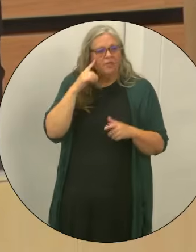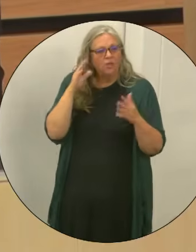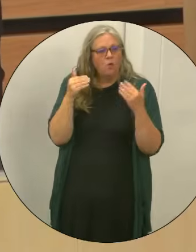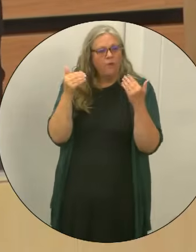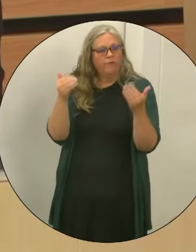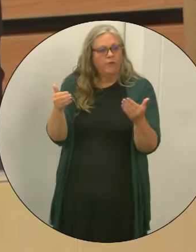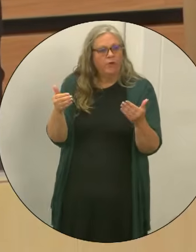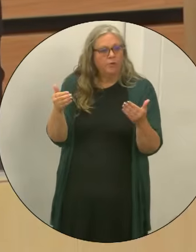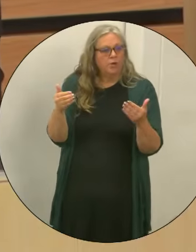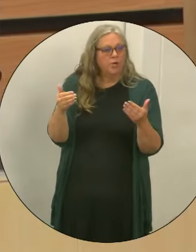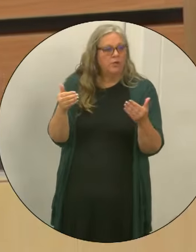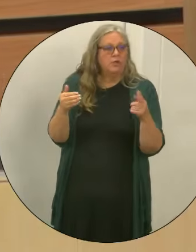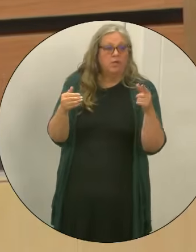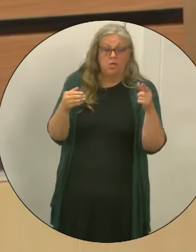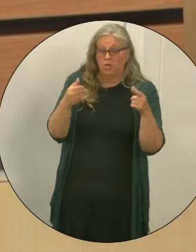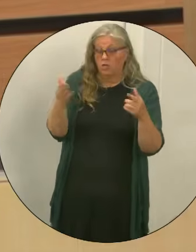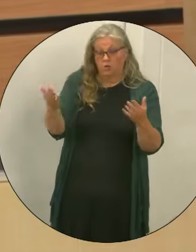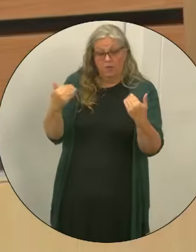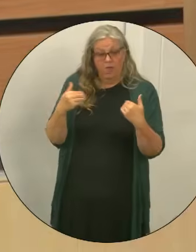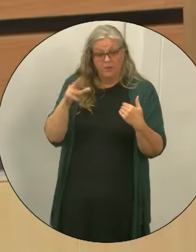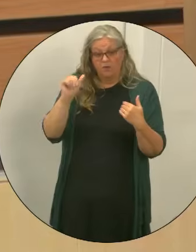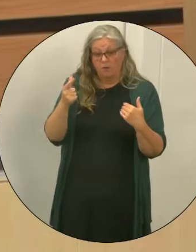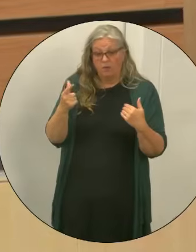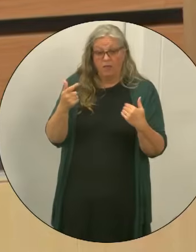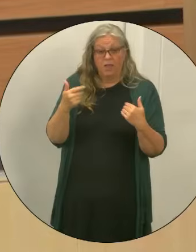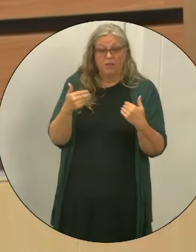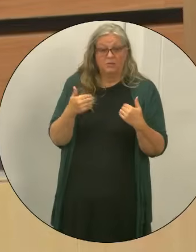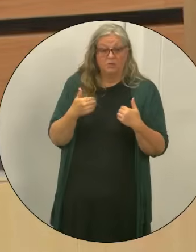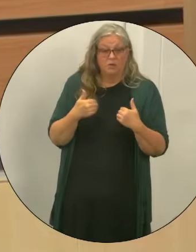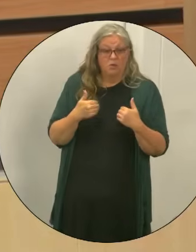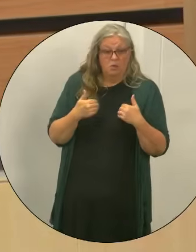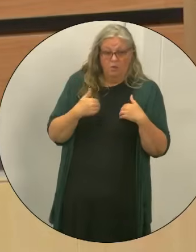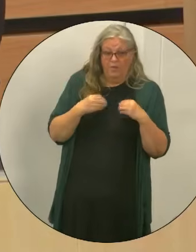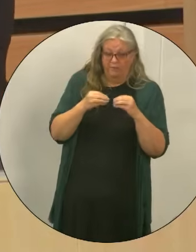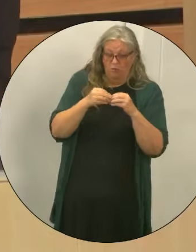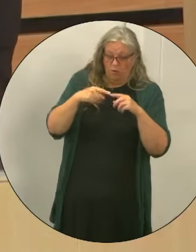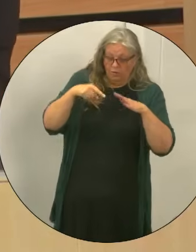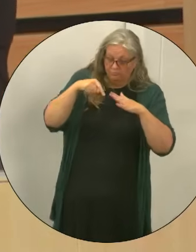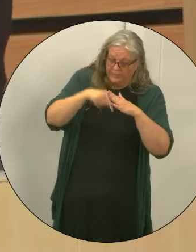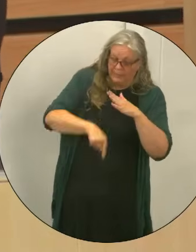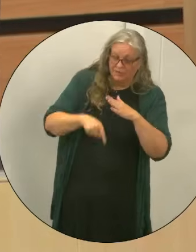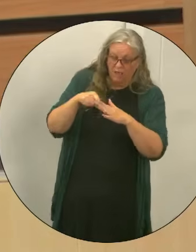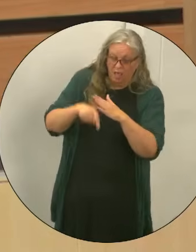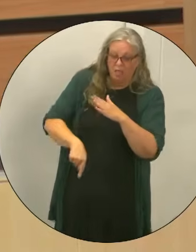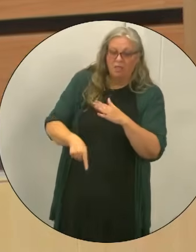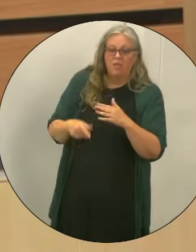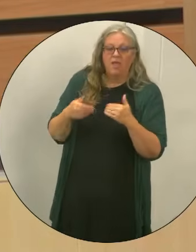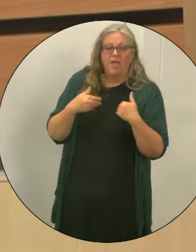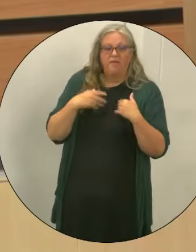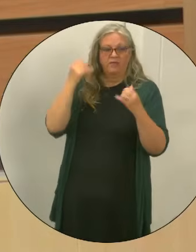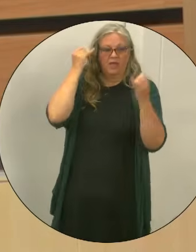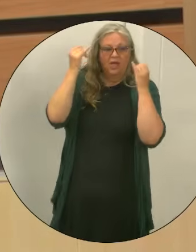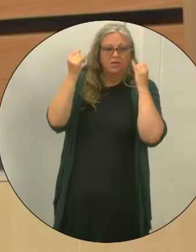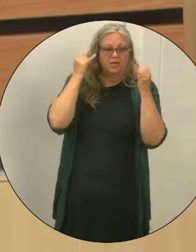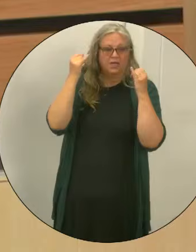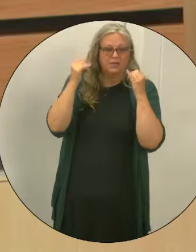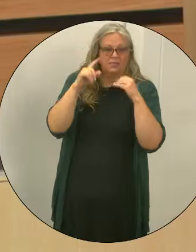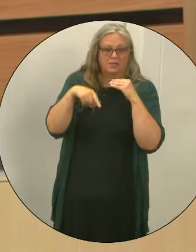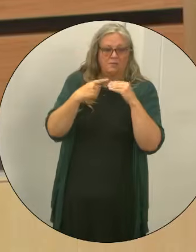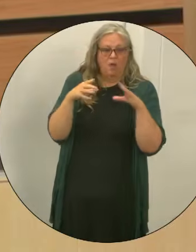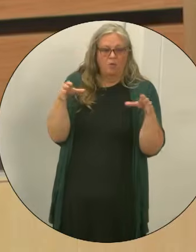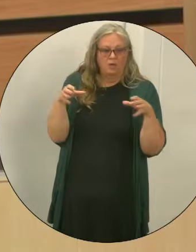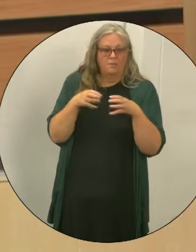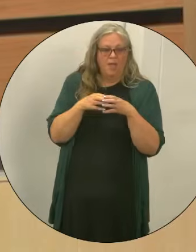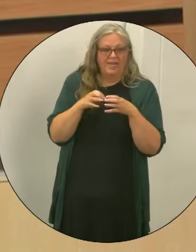said, that you're going to come back in August, we can kind of the devil's in the details, what we can do. And so the different ideas about combining these, we have to